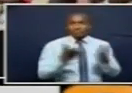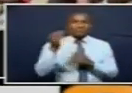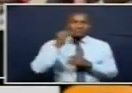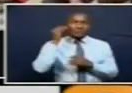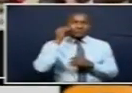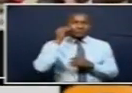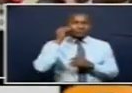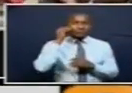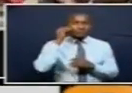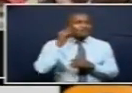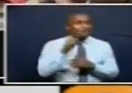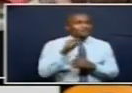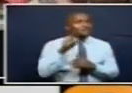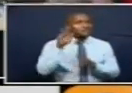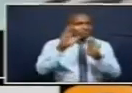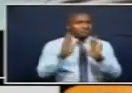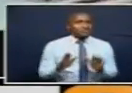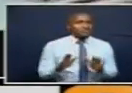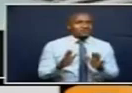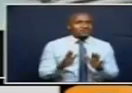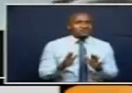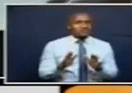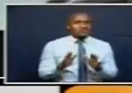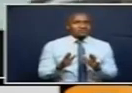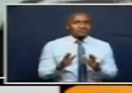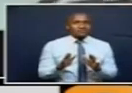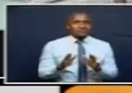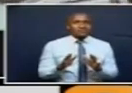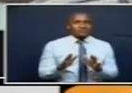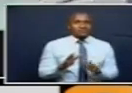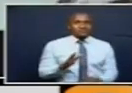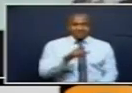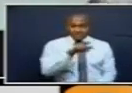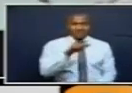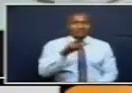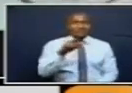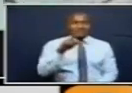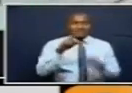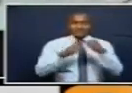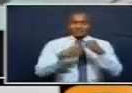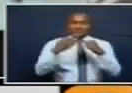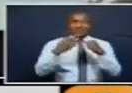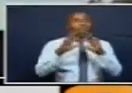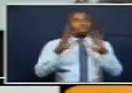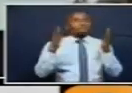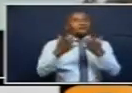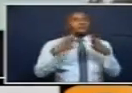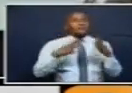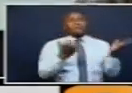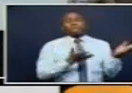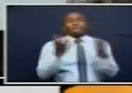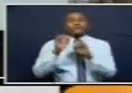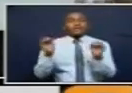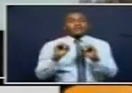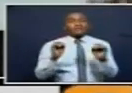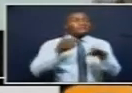take away home, okay. is what matters. And the Anasa show in 64 Stadium, people took away nothing other than